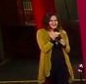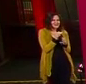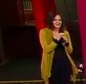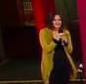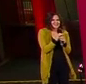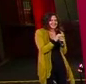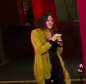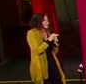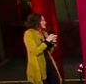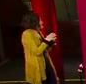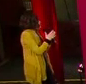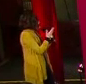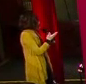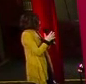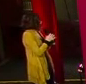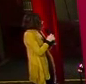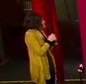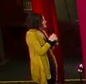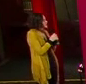Good evening, everyone.